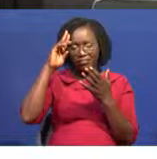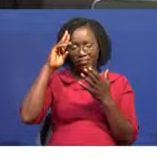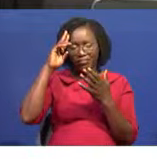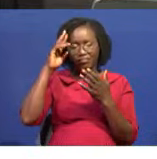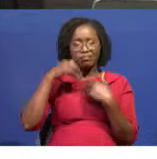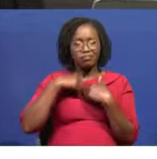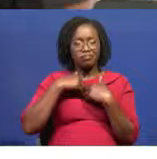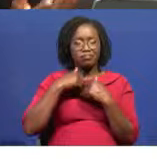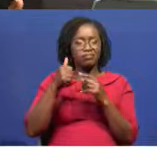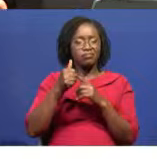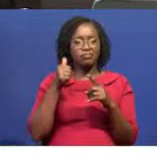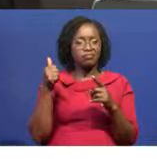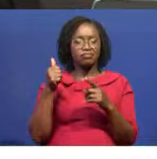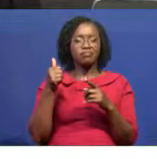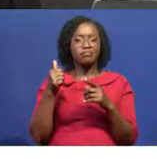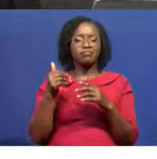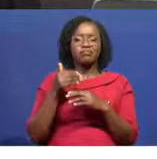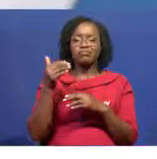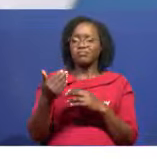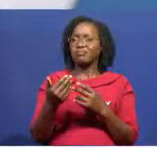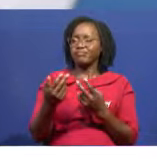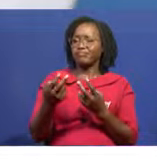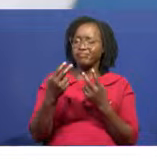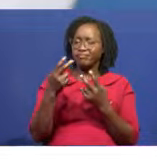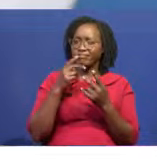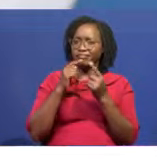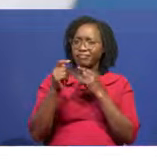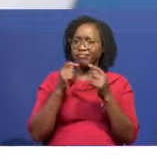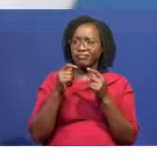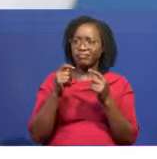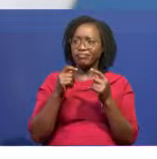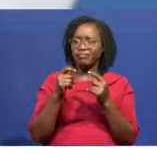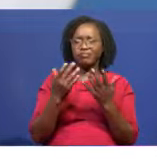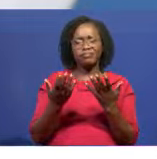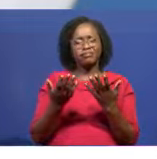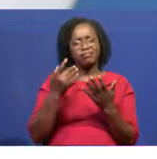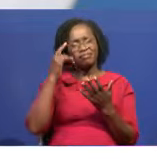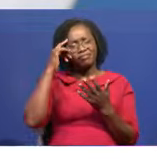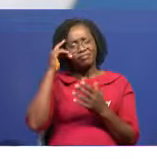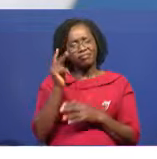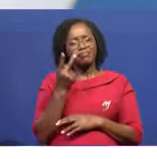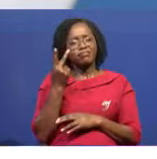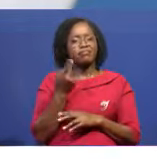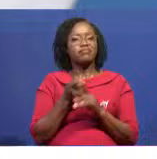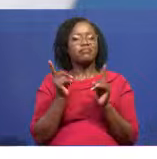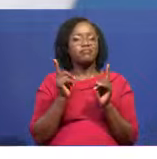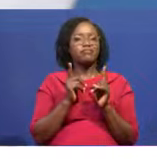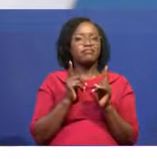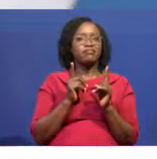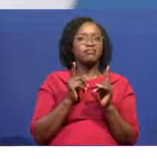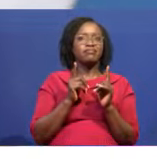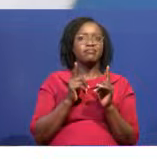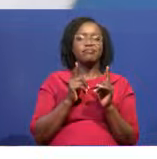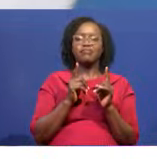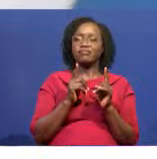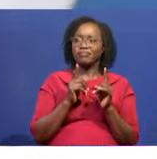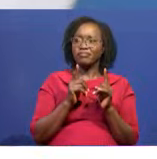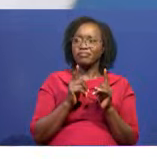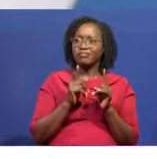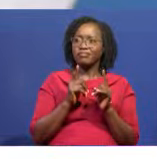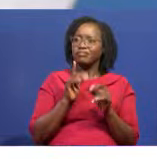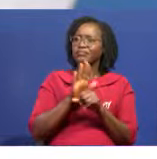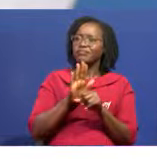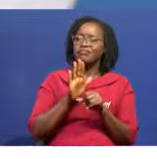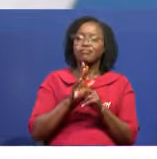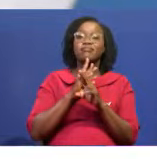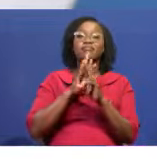think after some time, including after watching this interview, maybe they would think twice about it. But generally, we've received a lot